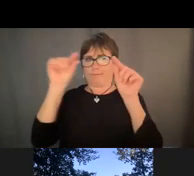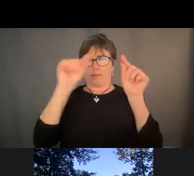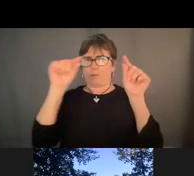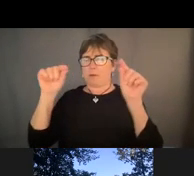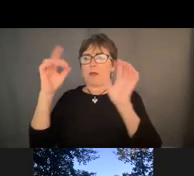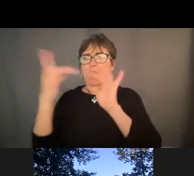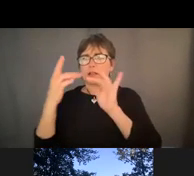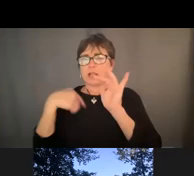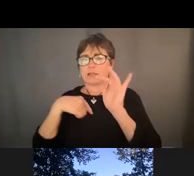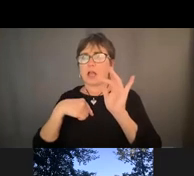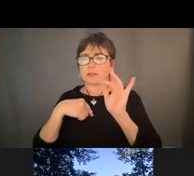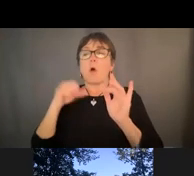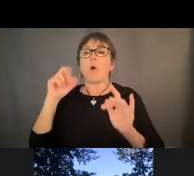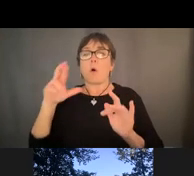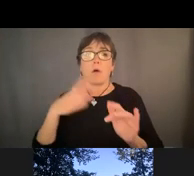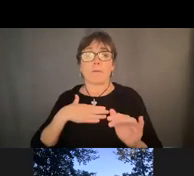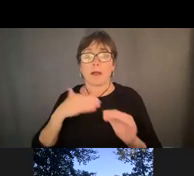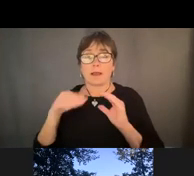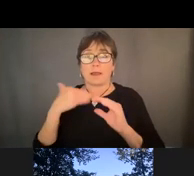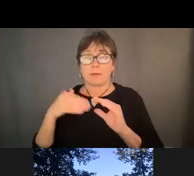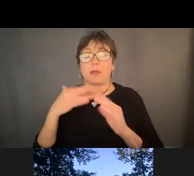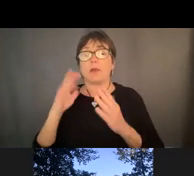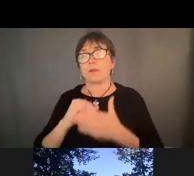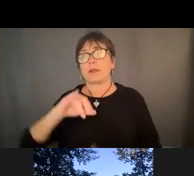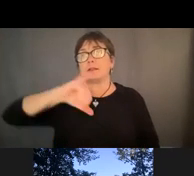sure if it's on here or not, is